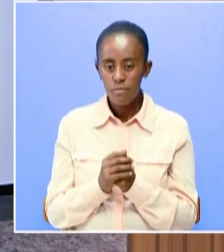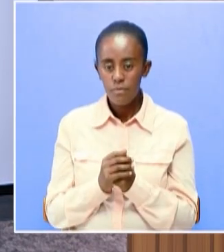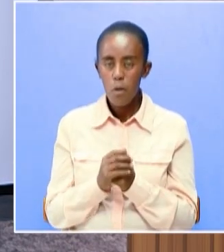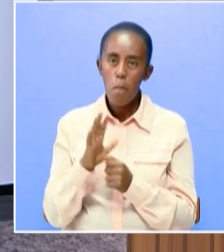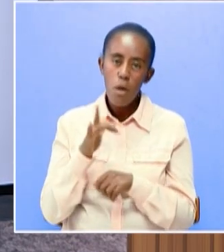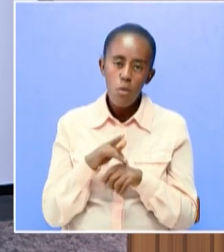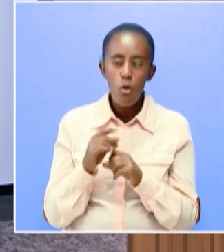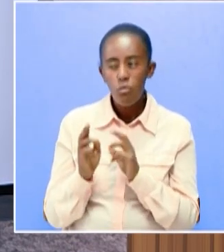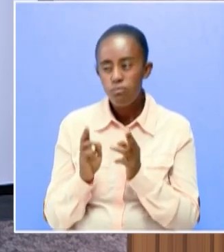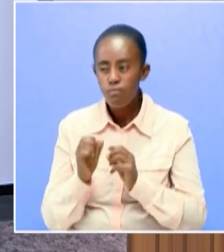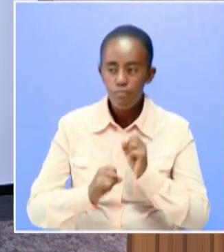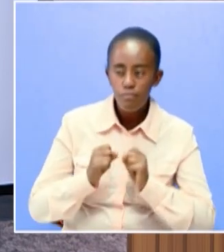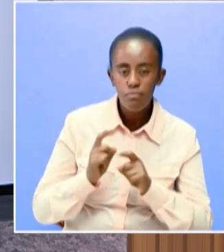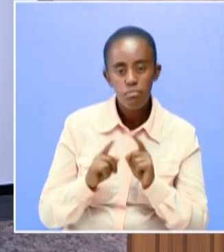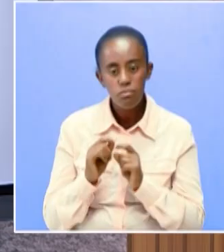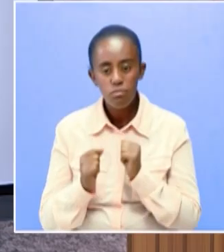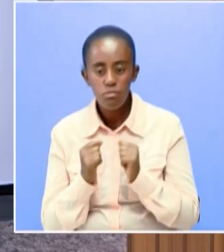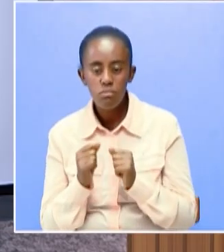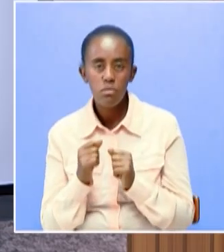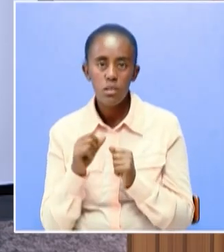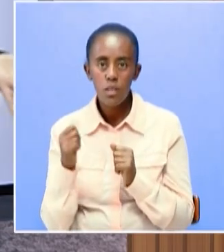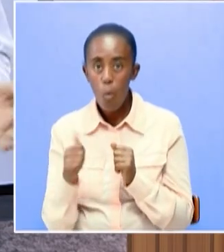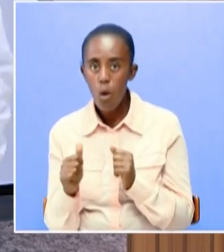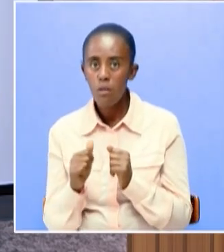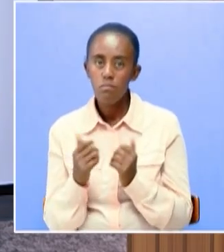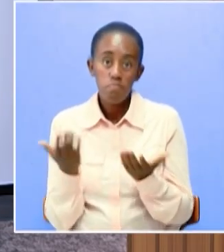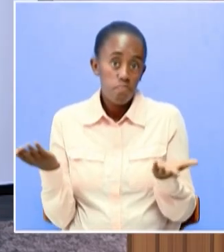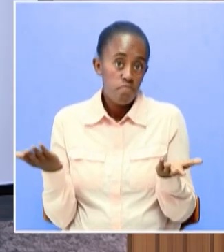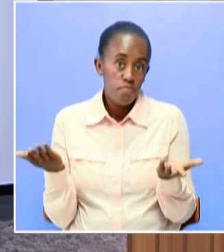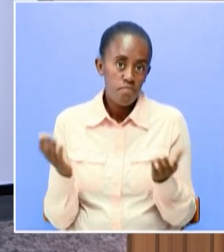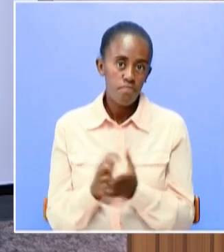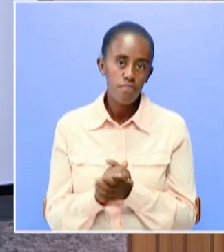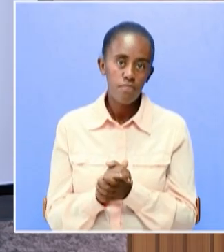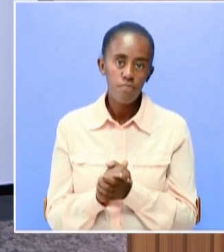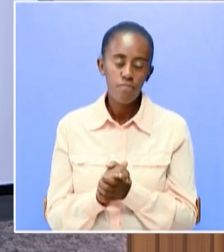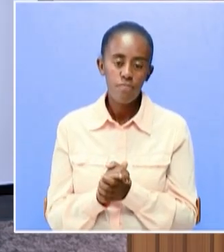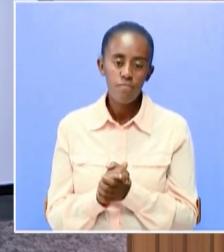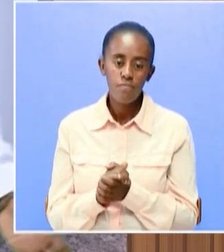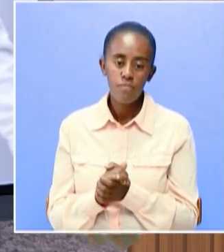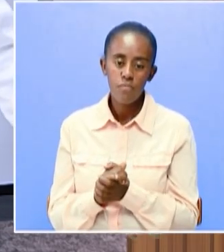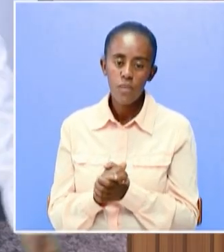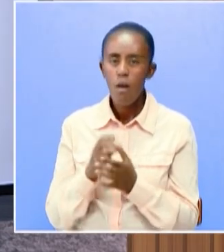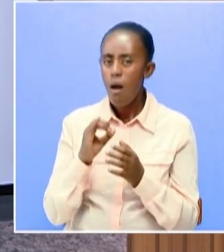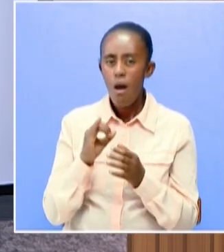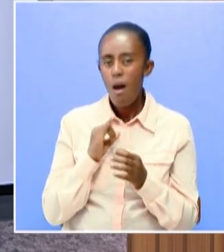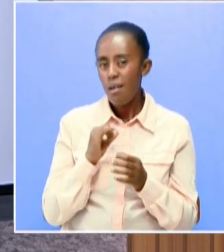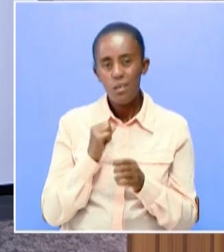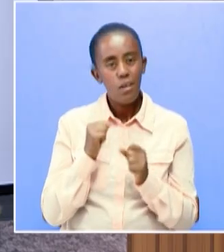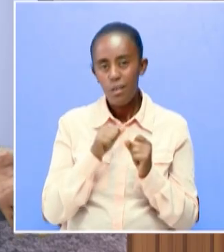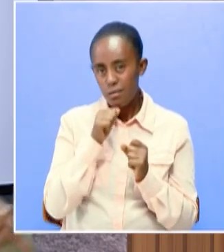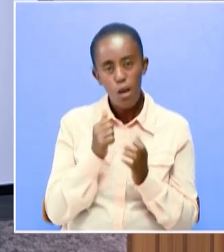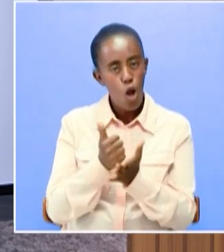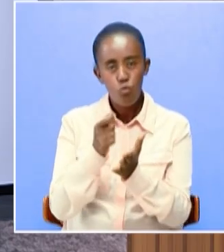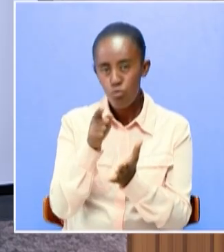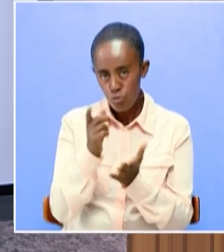Maybe you are in a hurry. Maybe you are going to somewhere. Then you can say, I can't help you. I can't